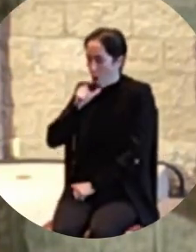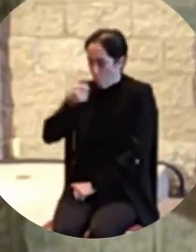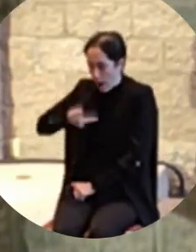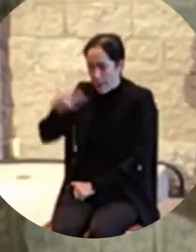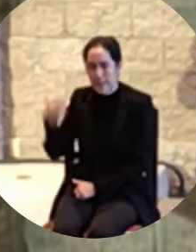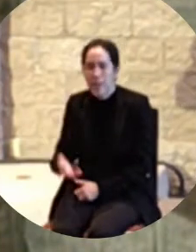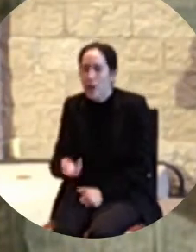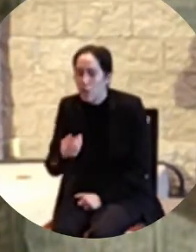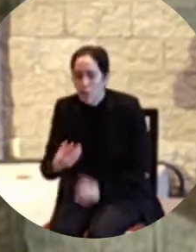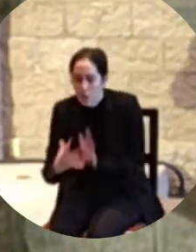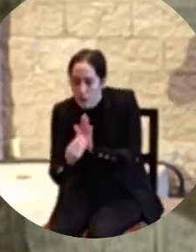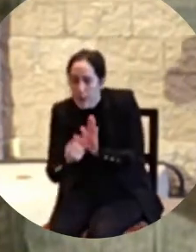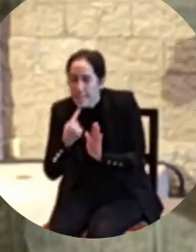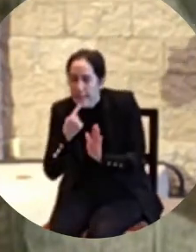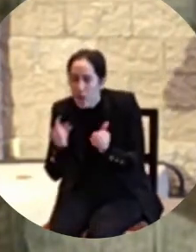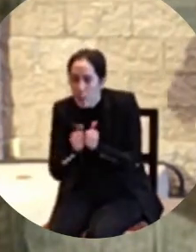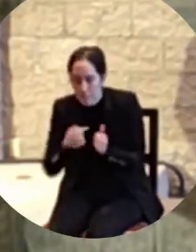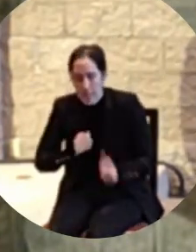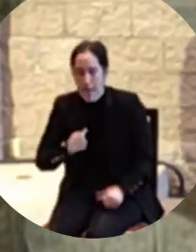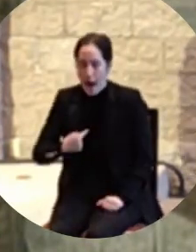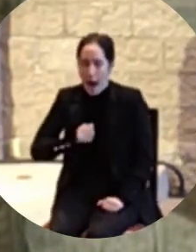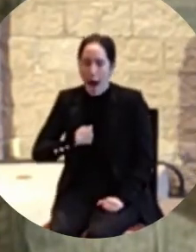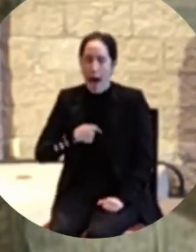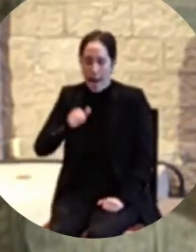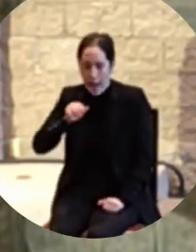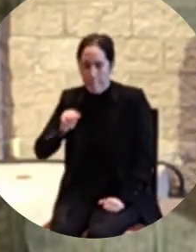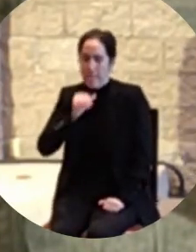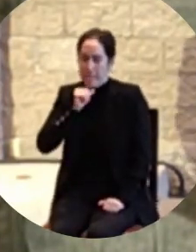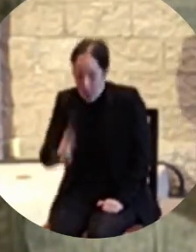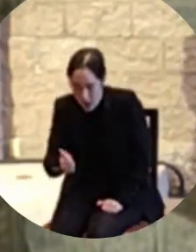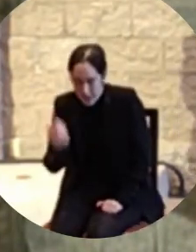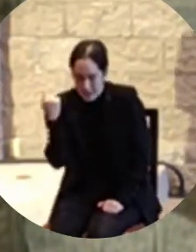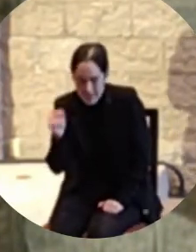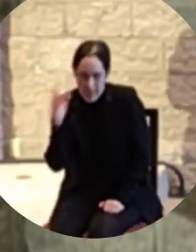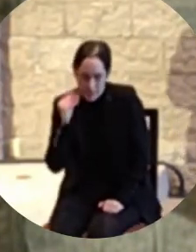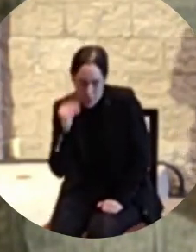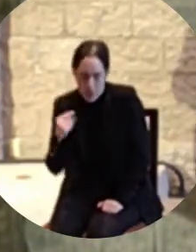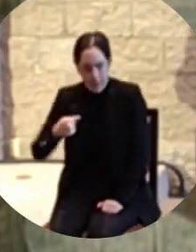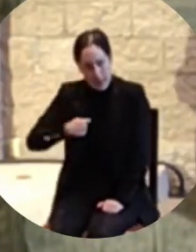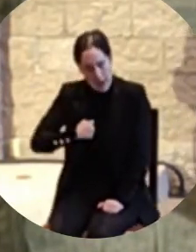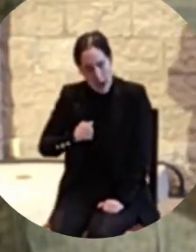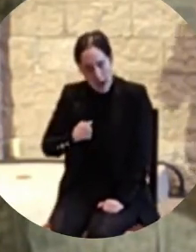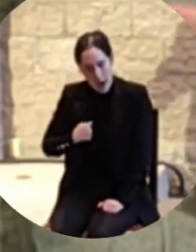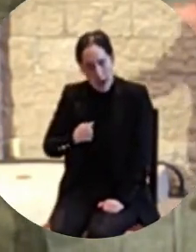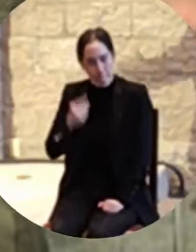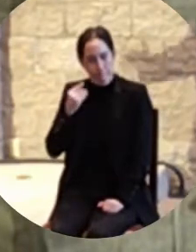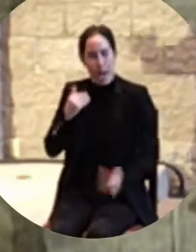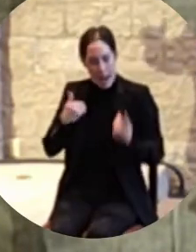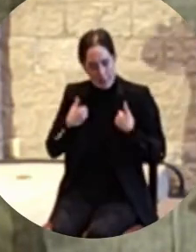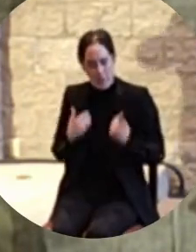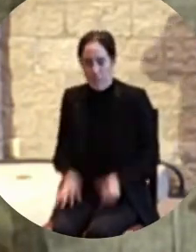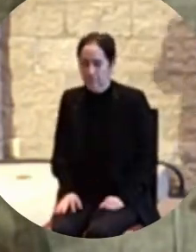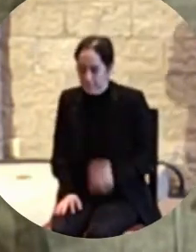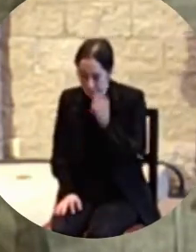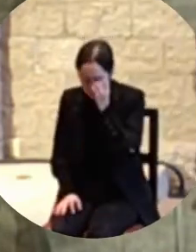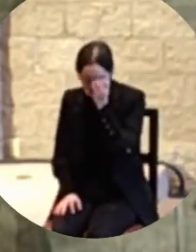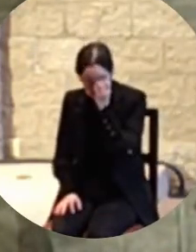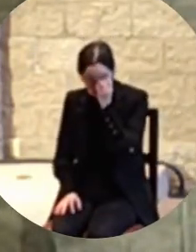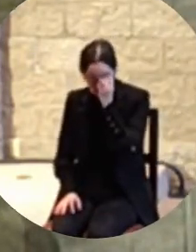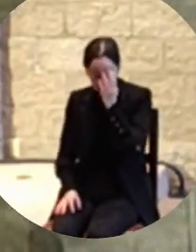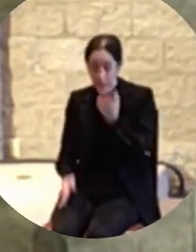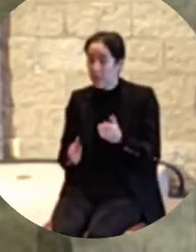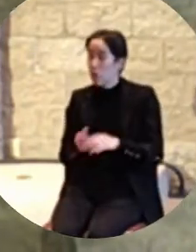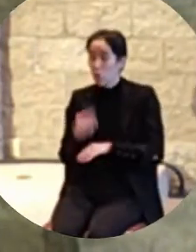am not the experience that I am having. And once we realize this, we can realize that